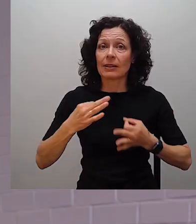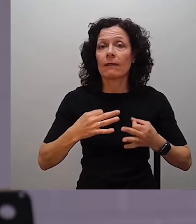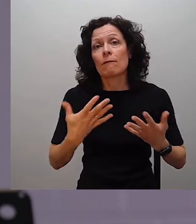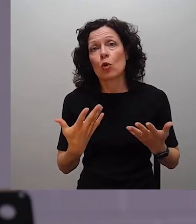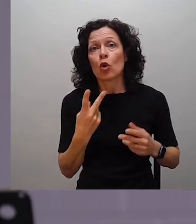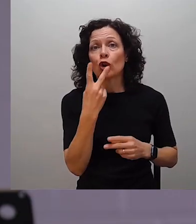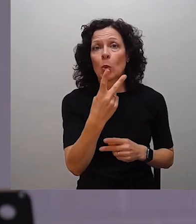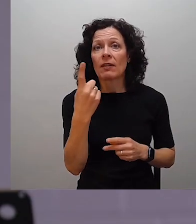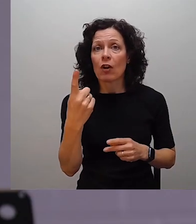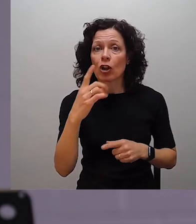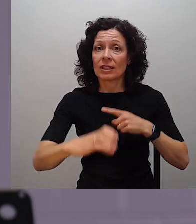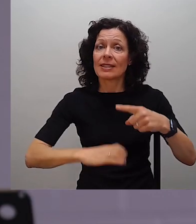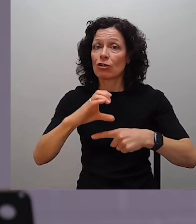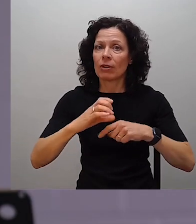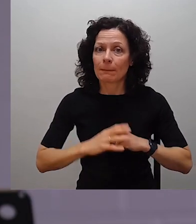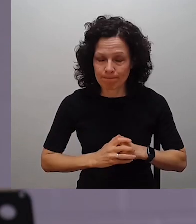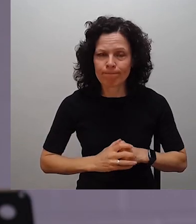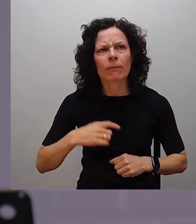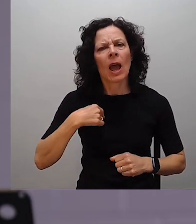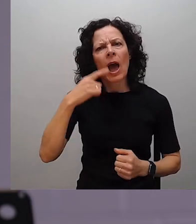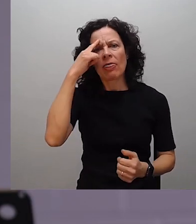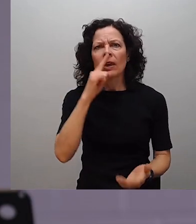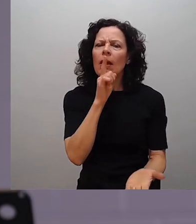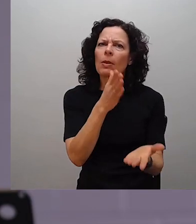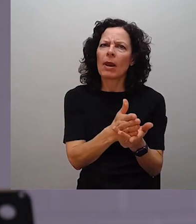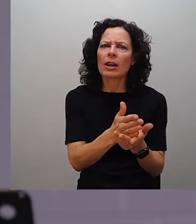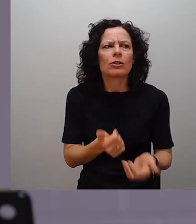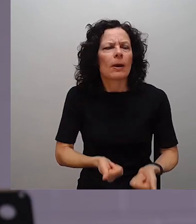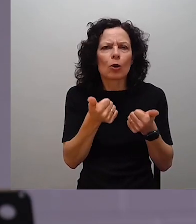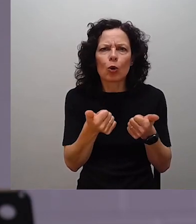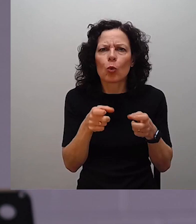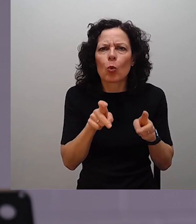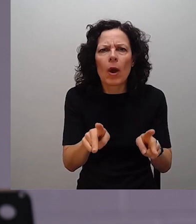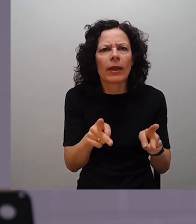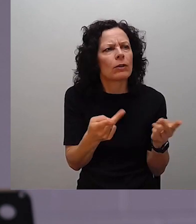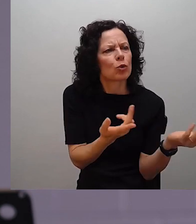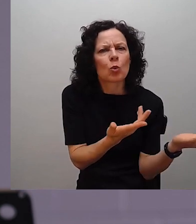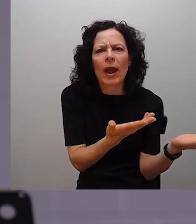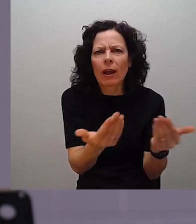century. I think the pledge is a good way to encourage